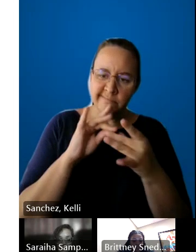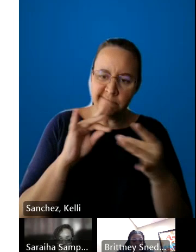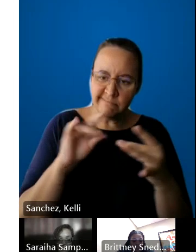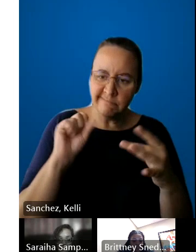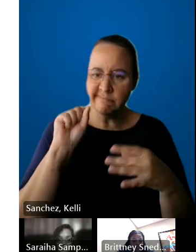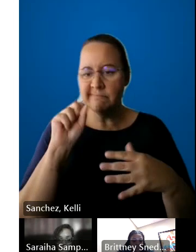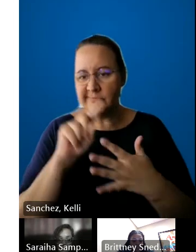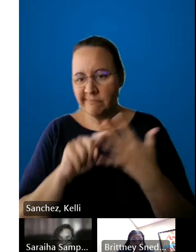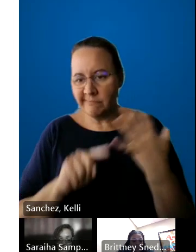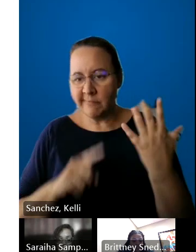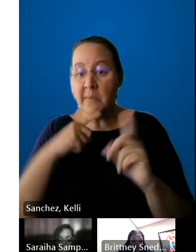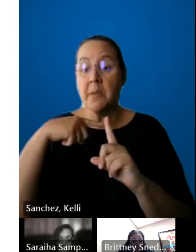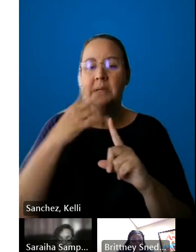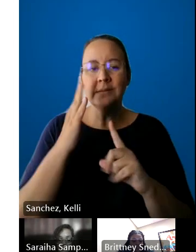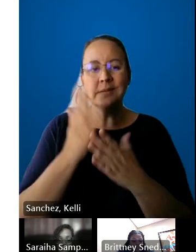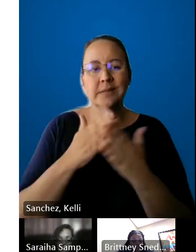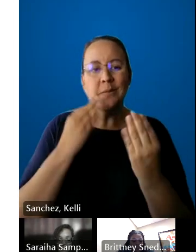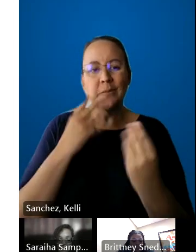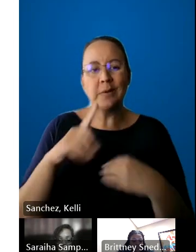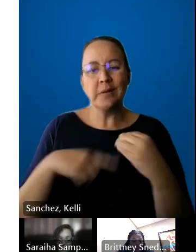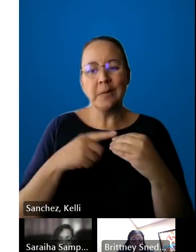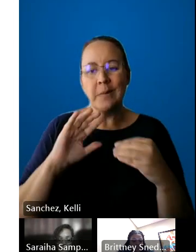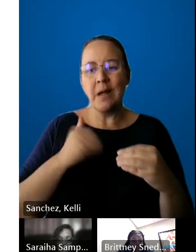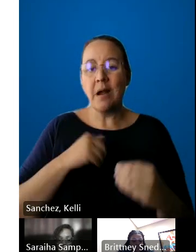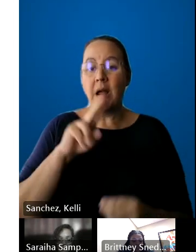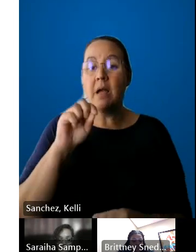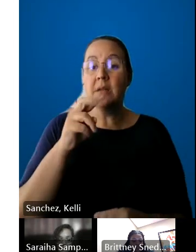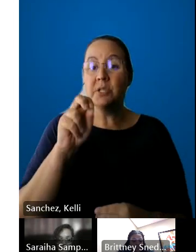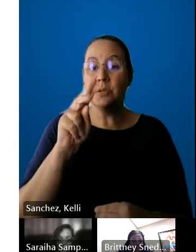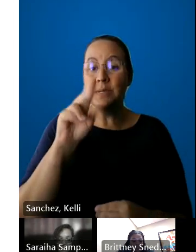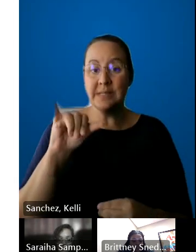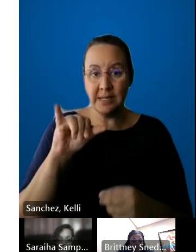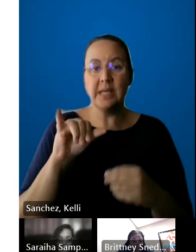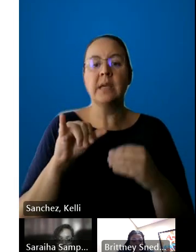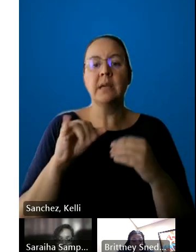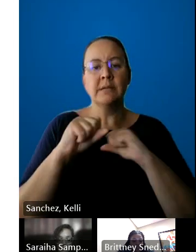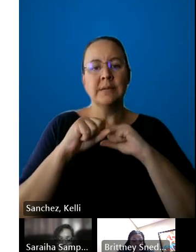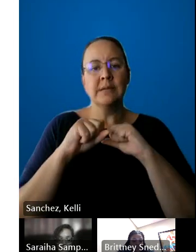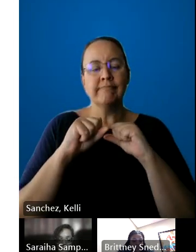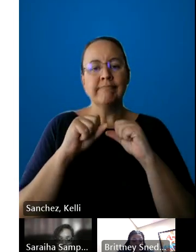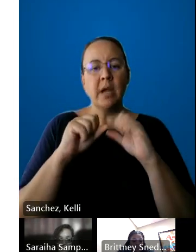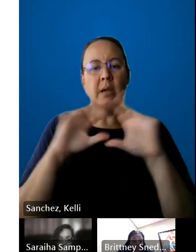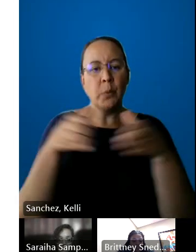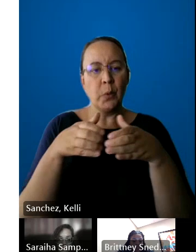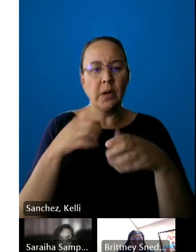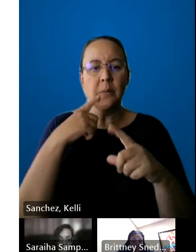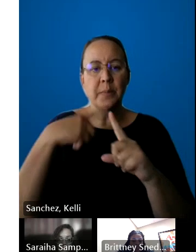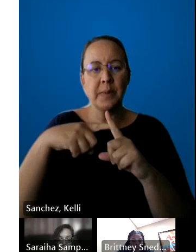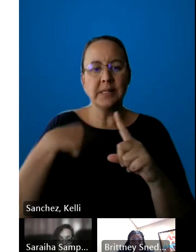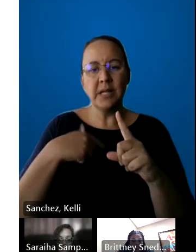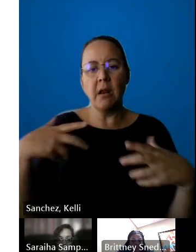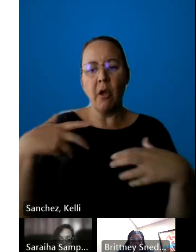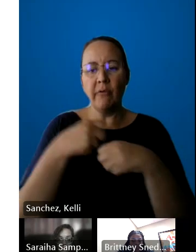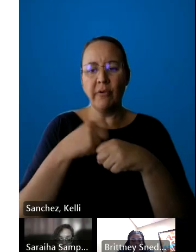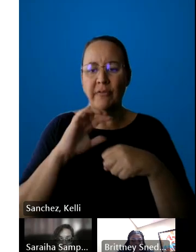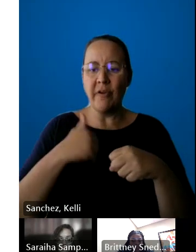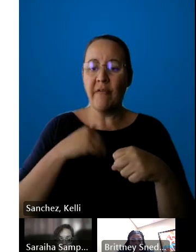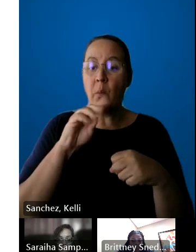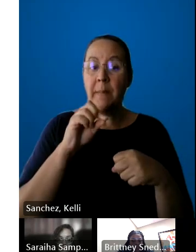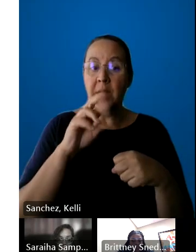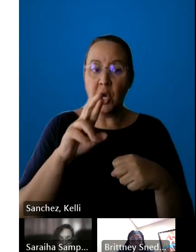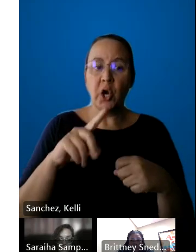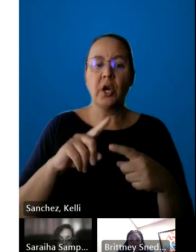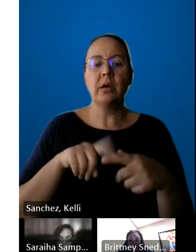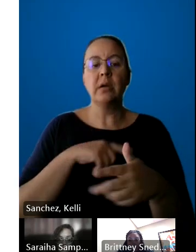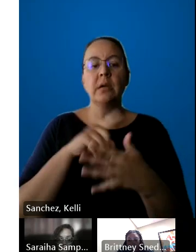as give you all a little insight about our Unshame Kentucky campaign, an overview of our webinar. We'll introduce our